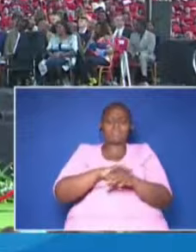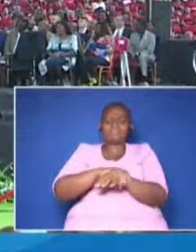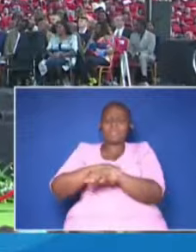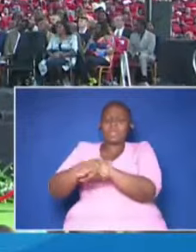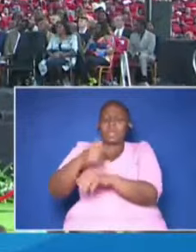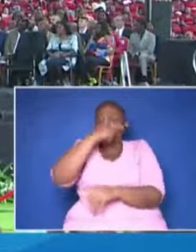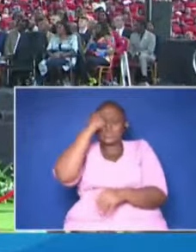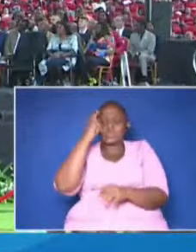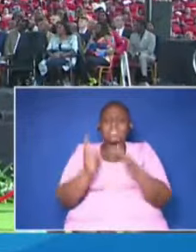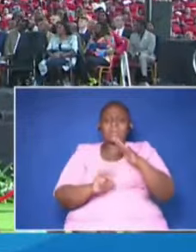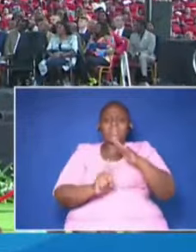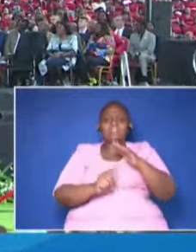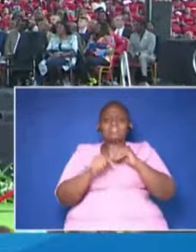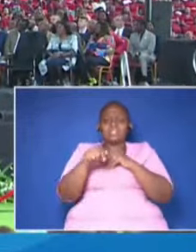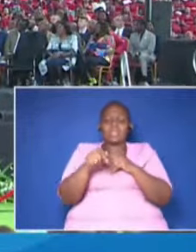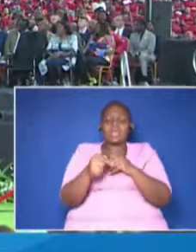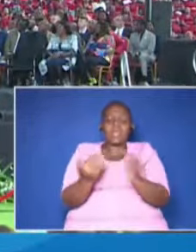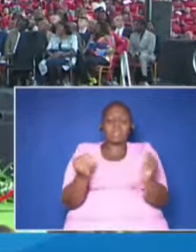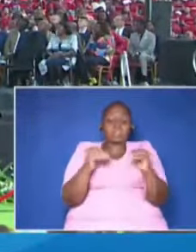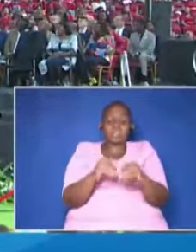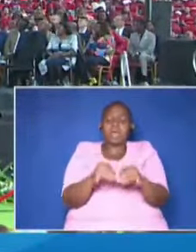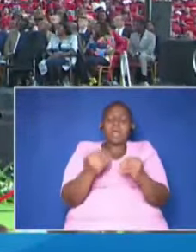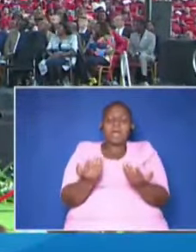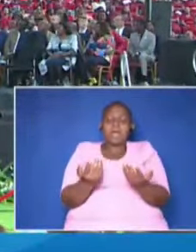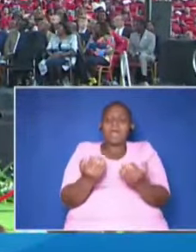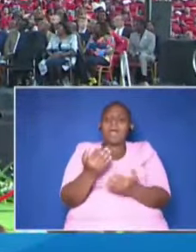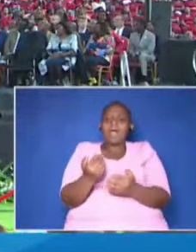ministry was brought about by